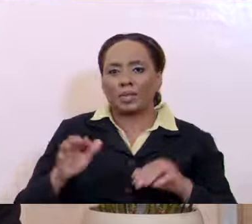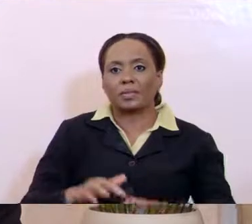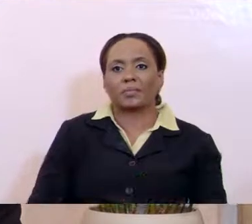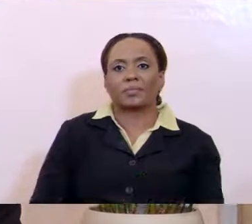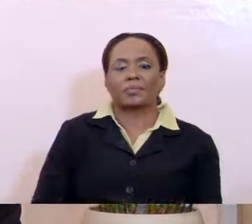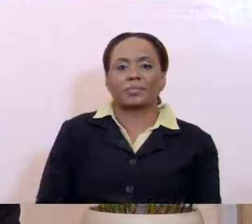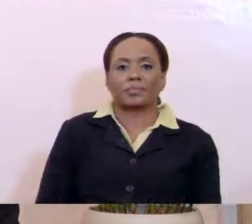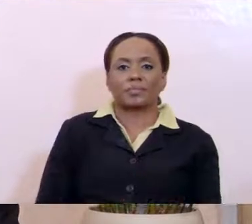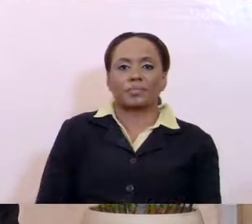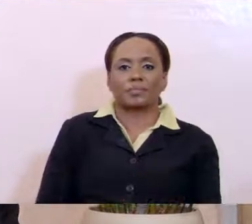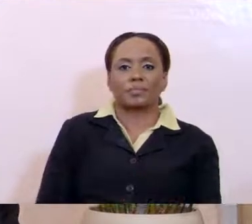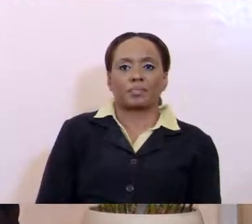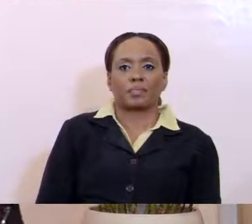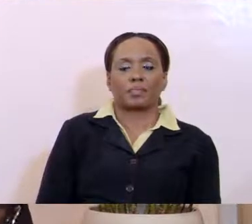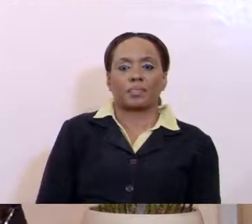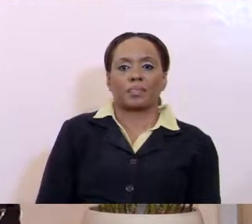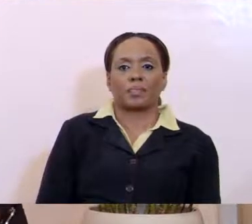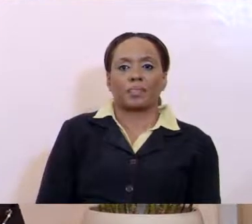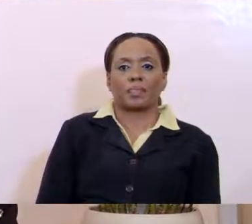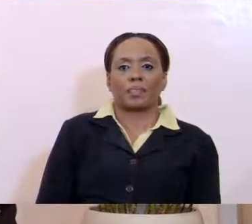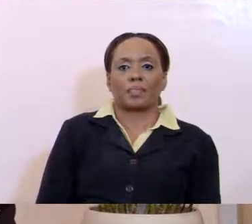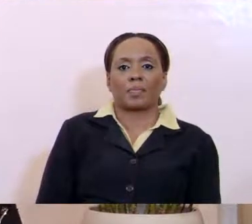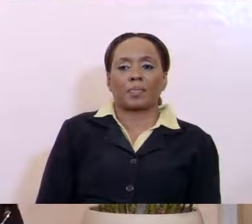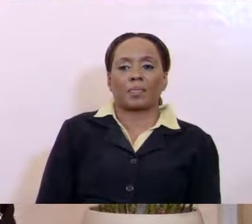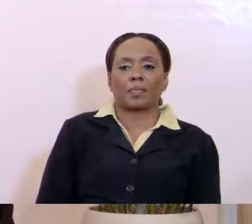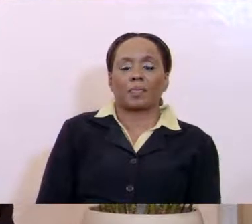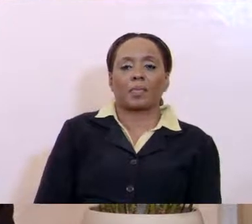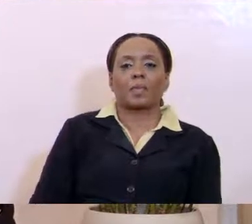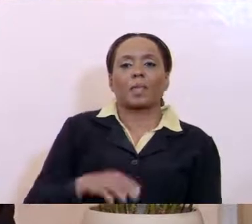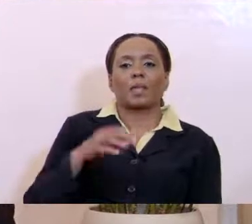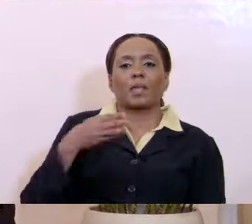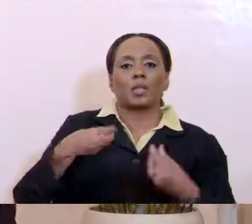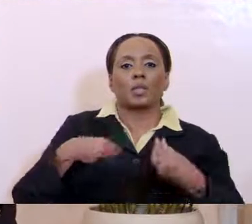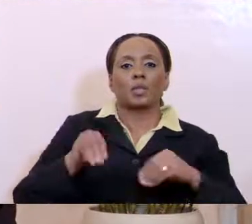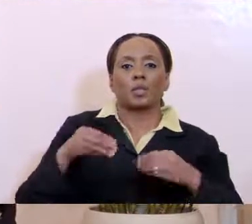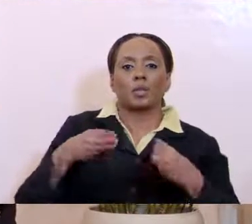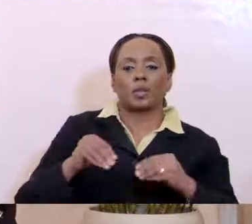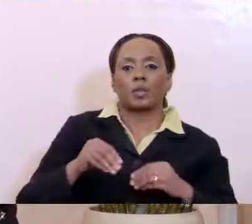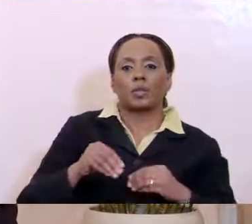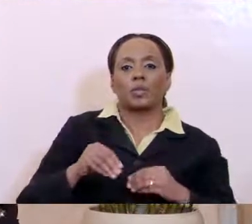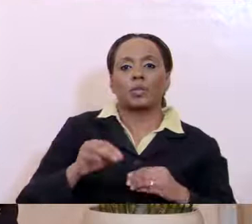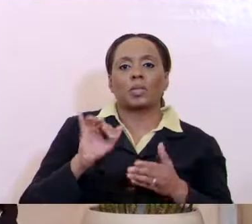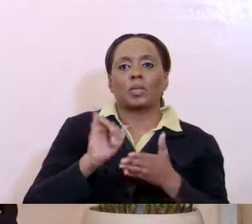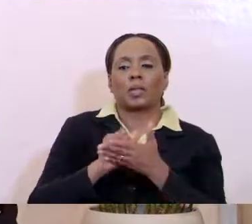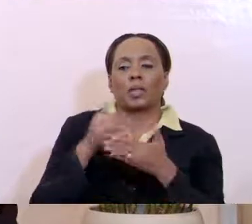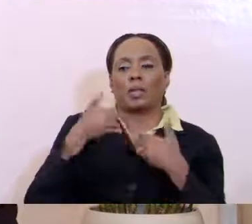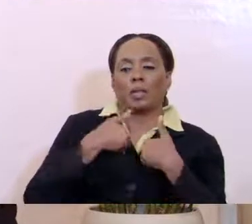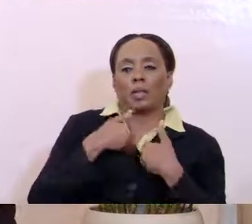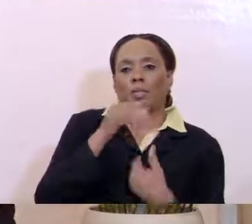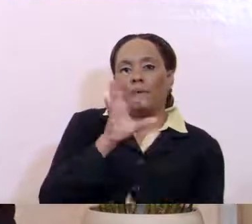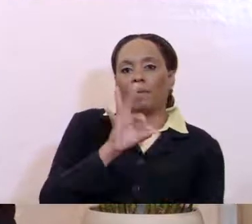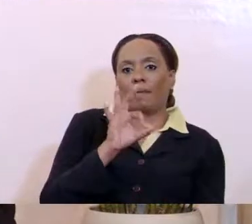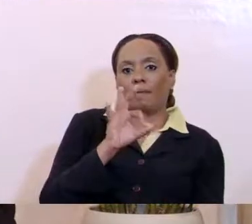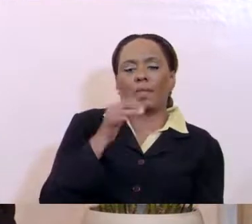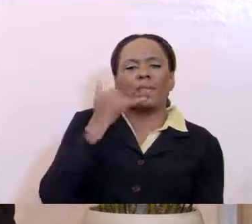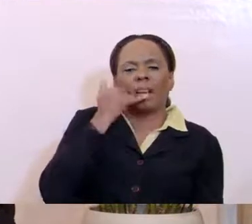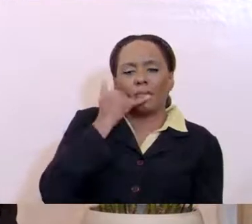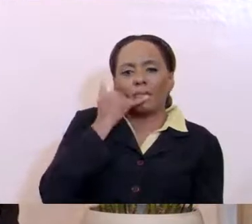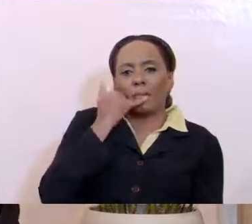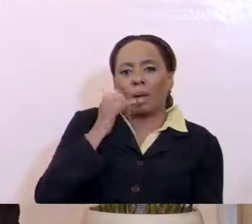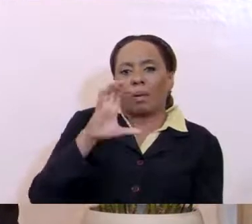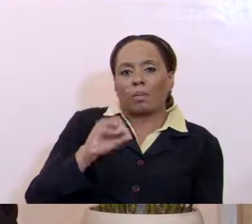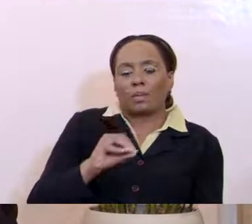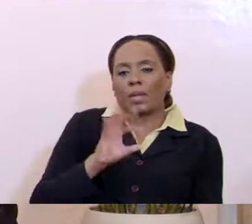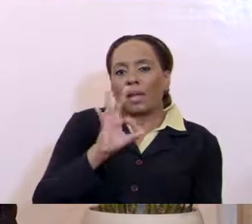retail stores that are operated by Flow and Digicel will be allowed to function. We understand